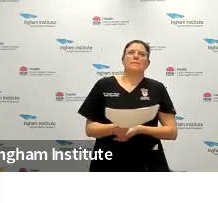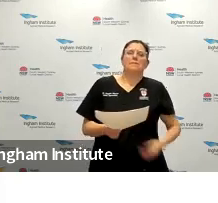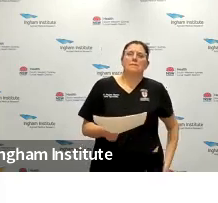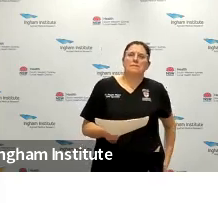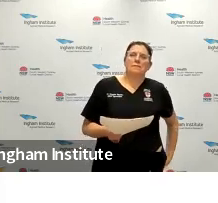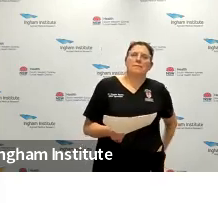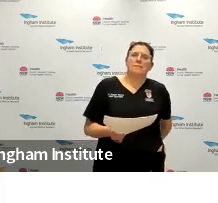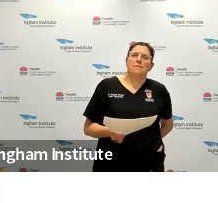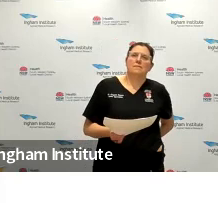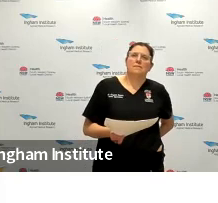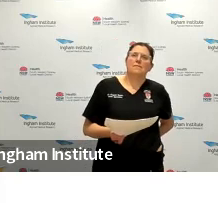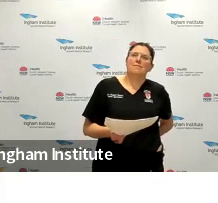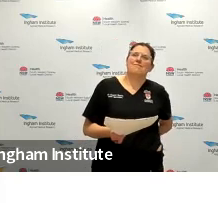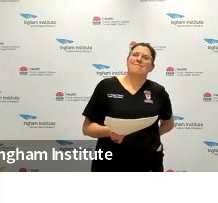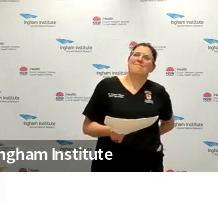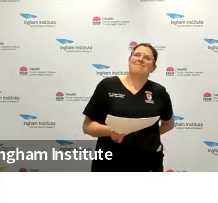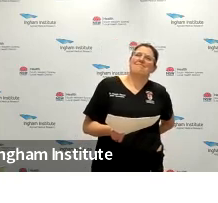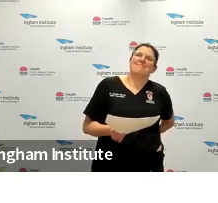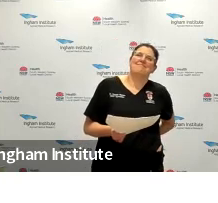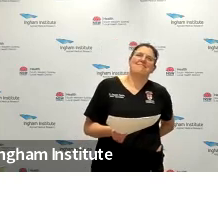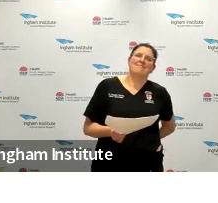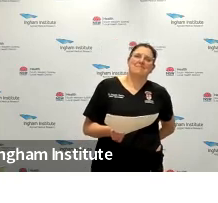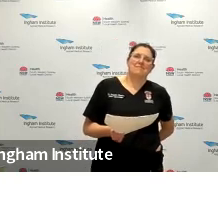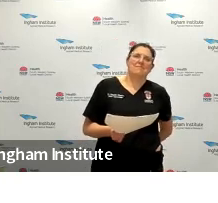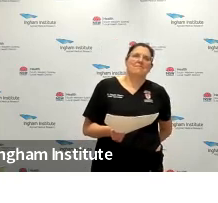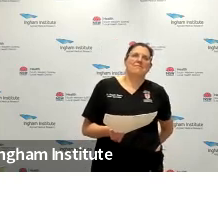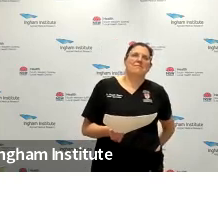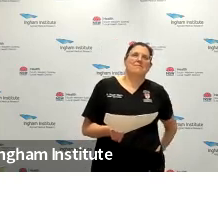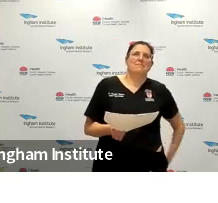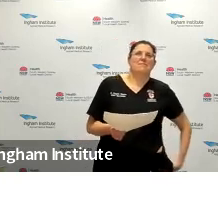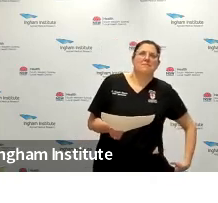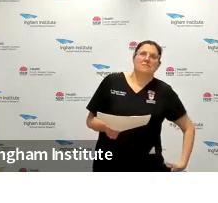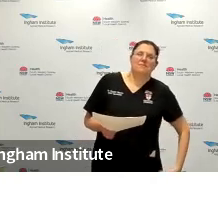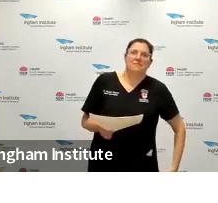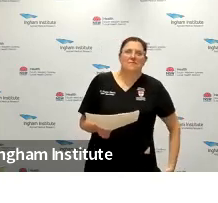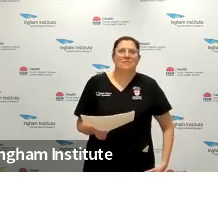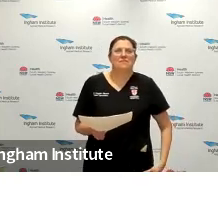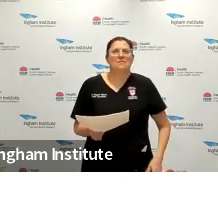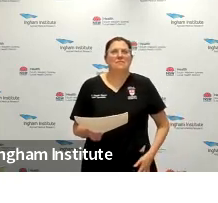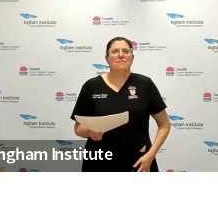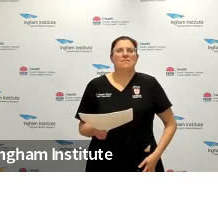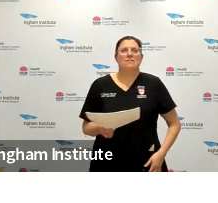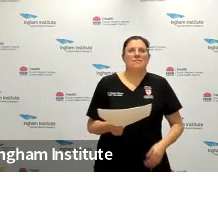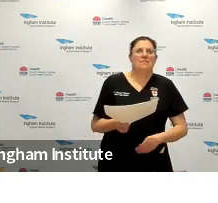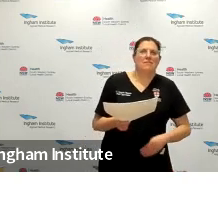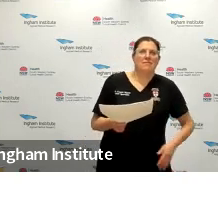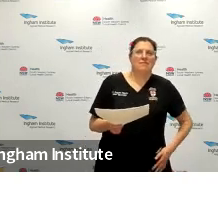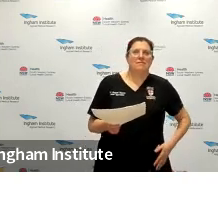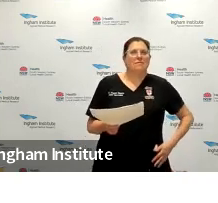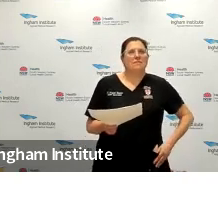sick and, of course, can impact on the growth and development of the baby. So let's imagine for a moment a 19-year-old who comes to see